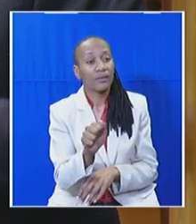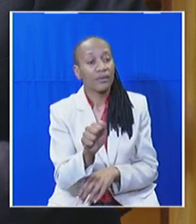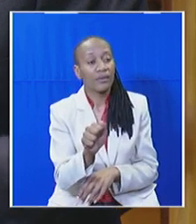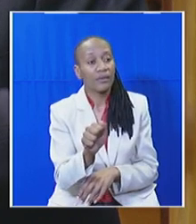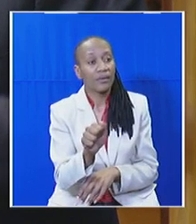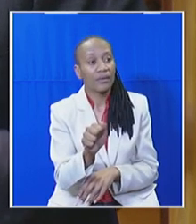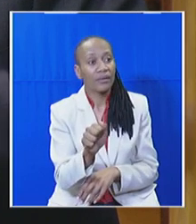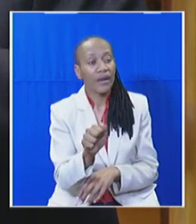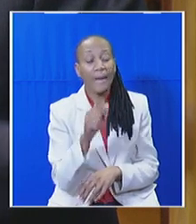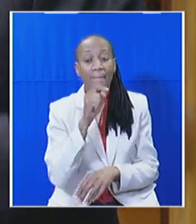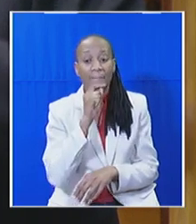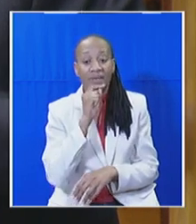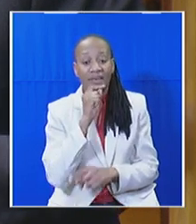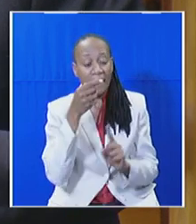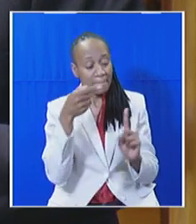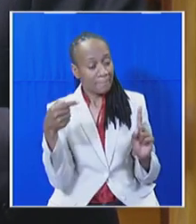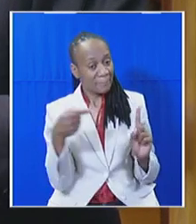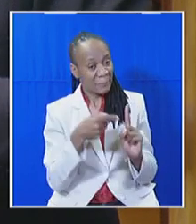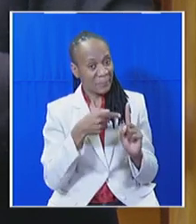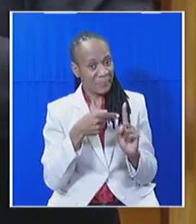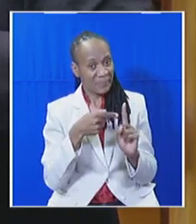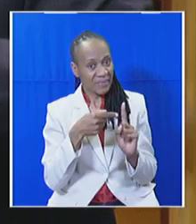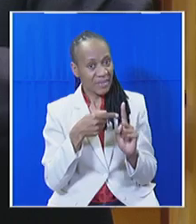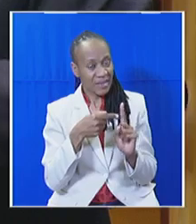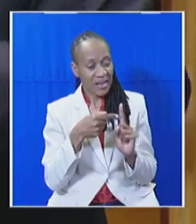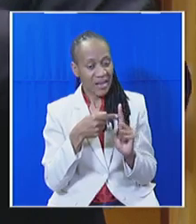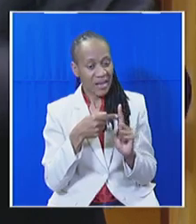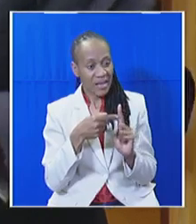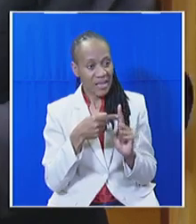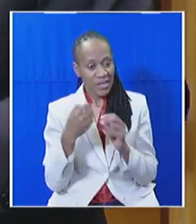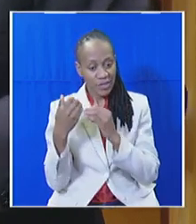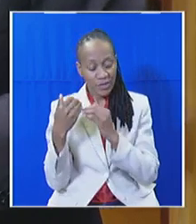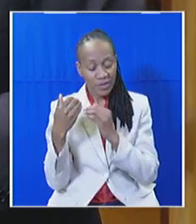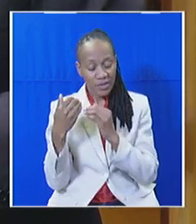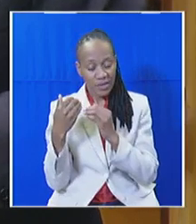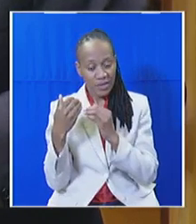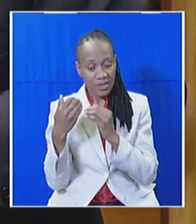the guest of the AU. Because when the AU was here,